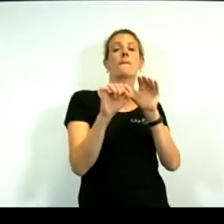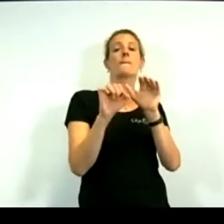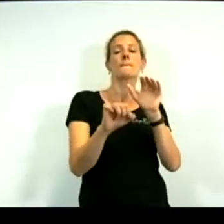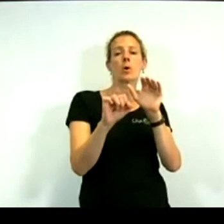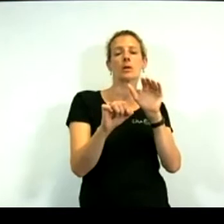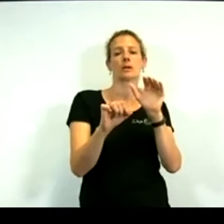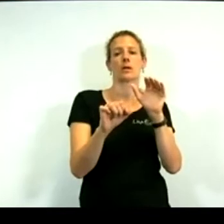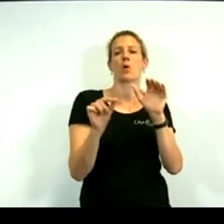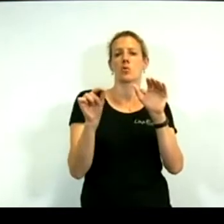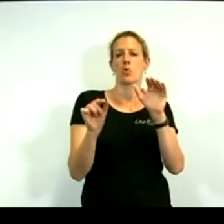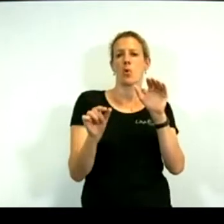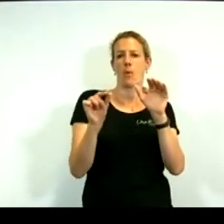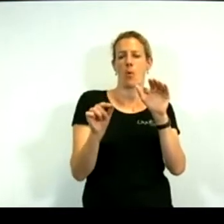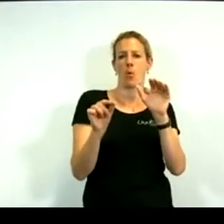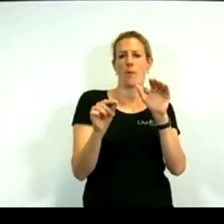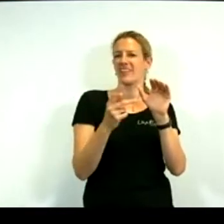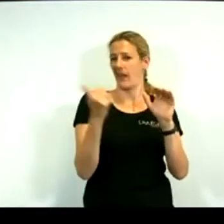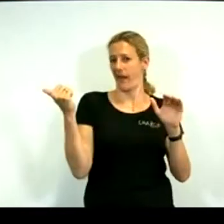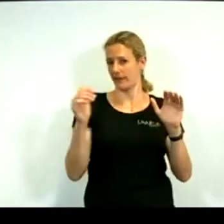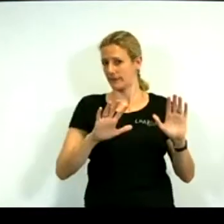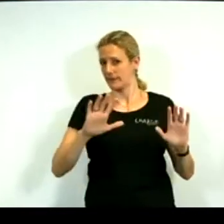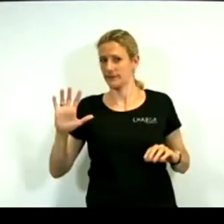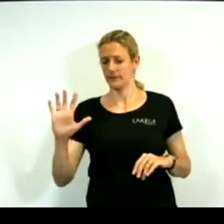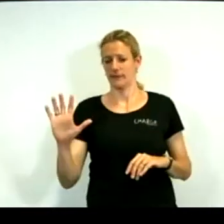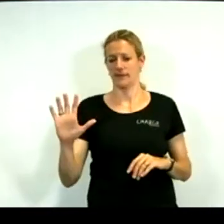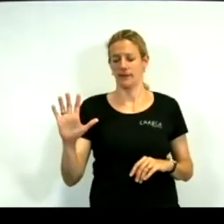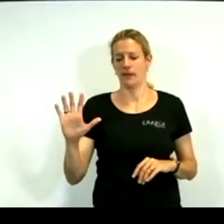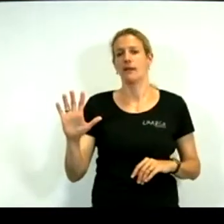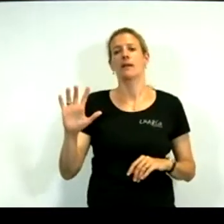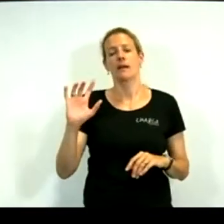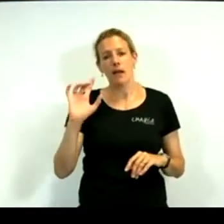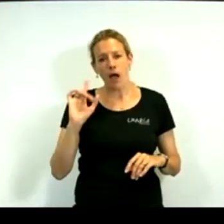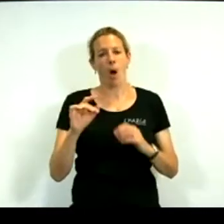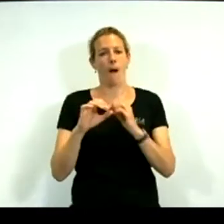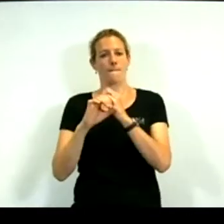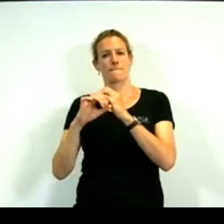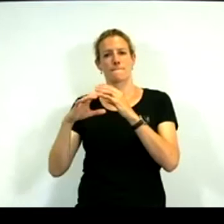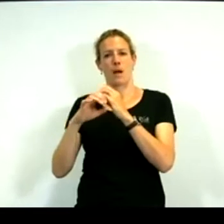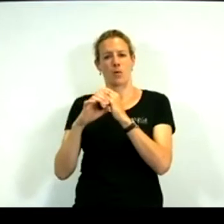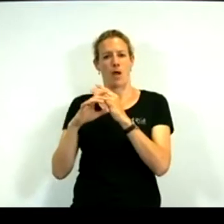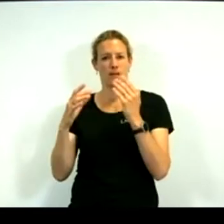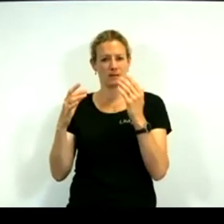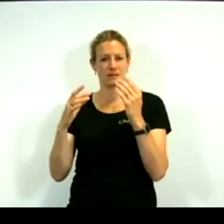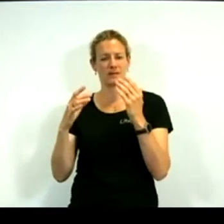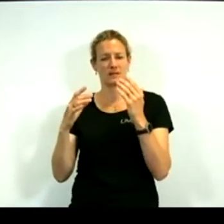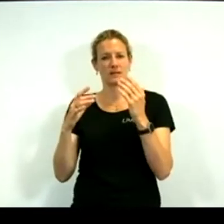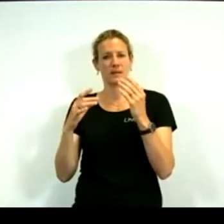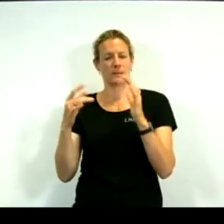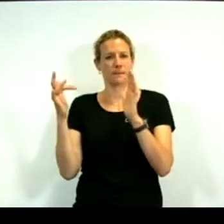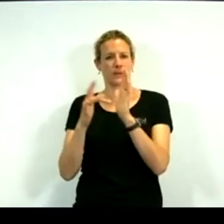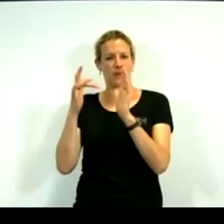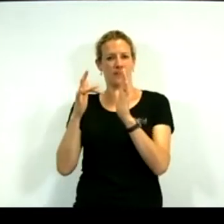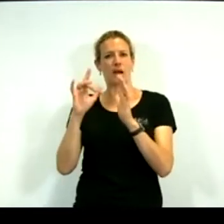that coloboma includes the optic disc, but it also includes the macula. So the optic disc and